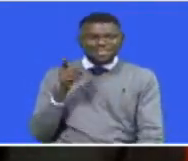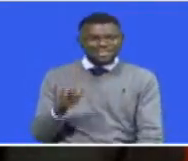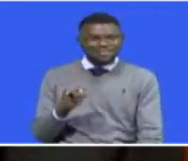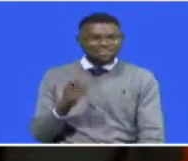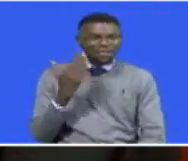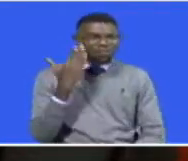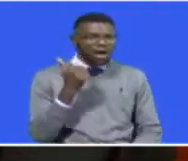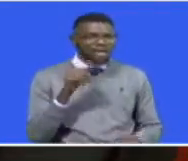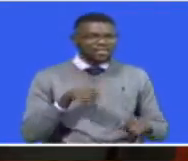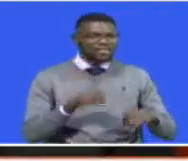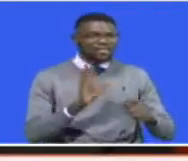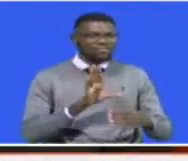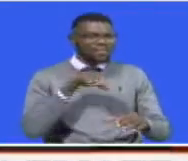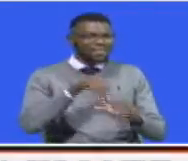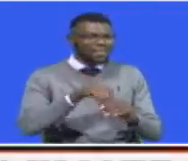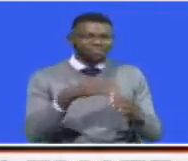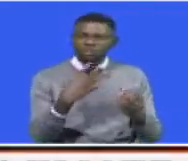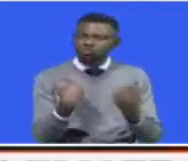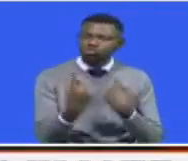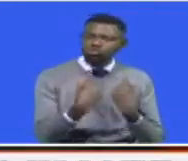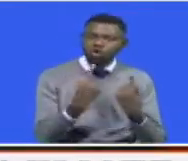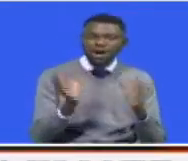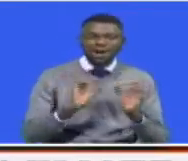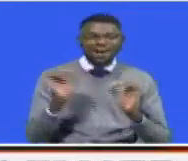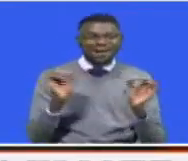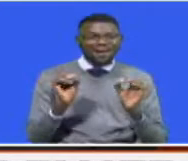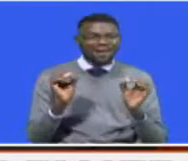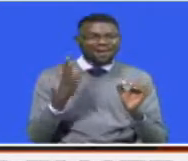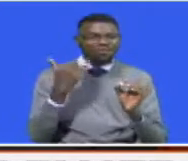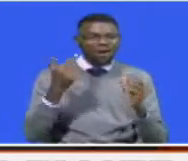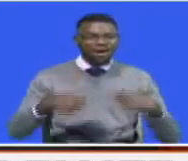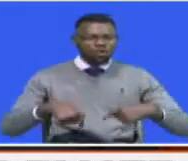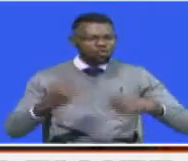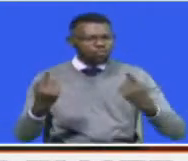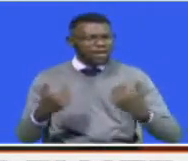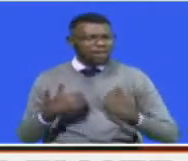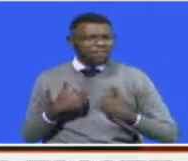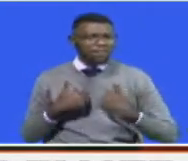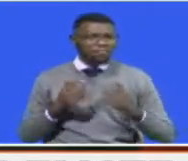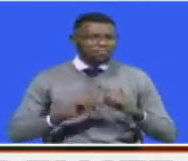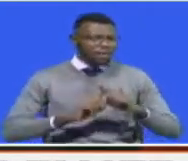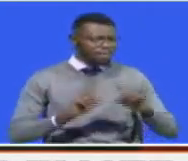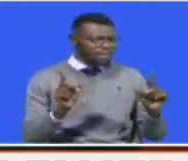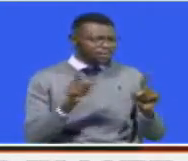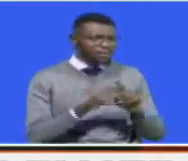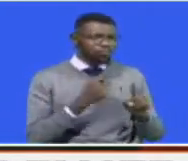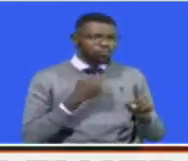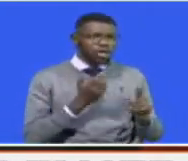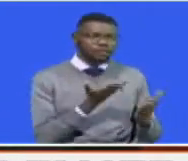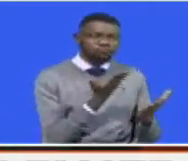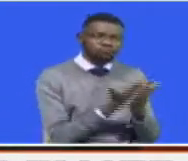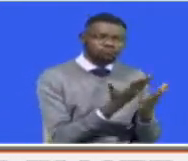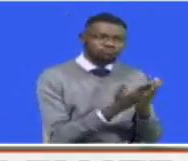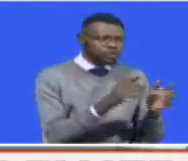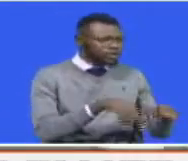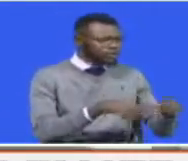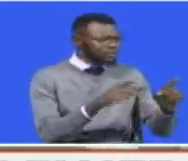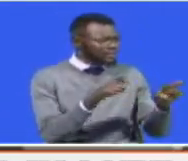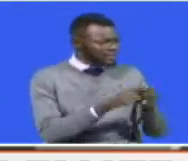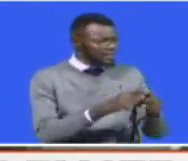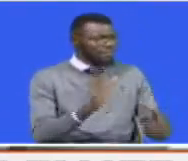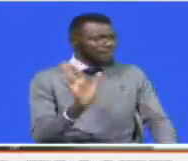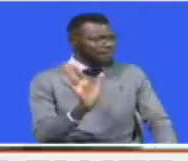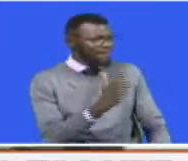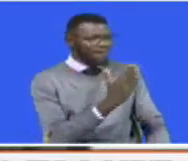get involved in a matter where you are directly conflicted. This is what we are also calling upon them to do.